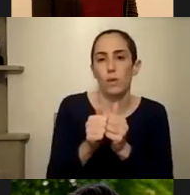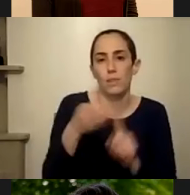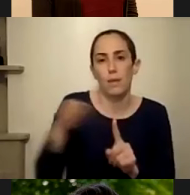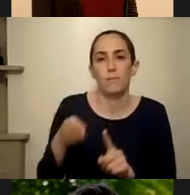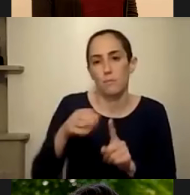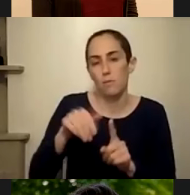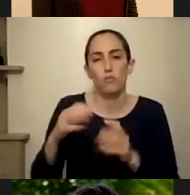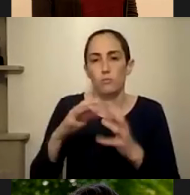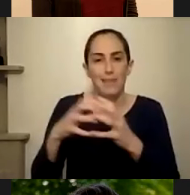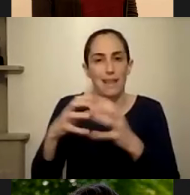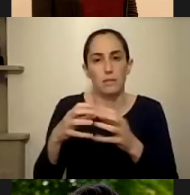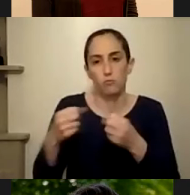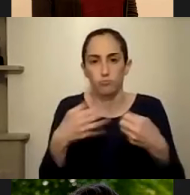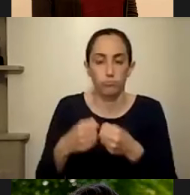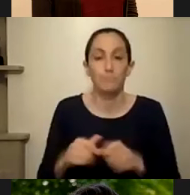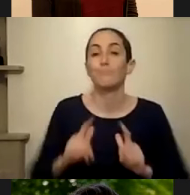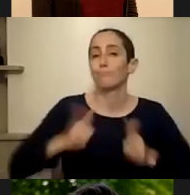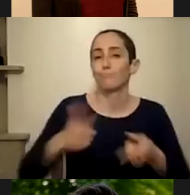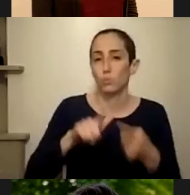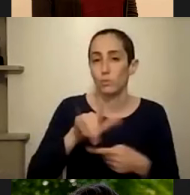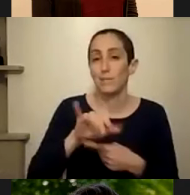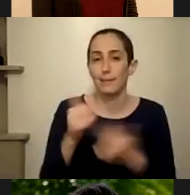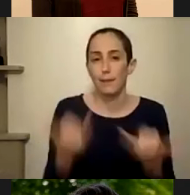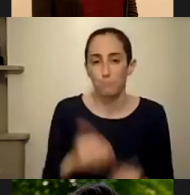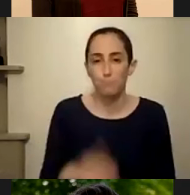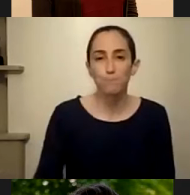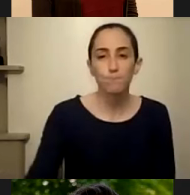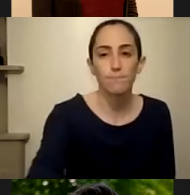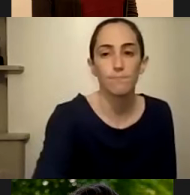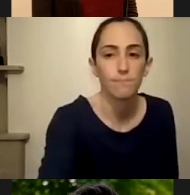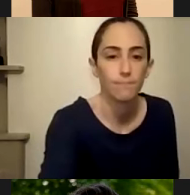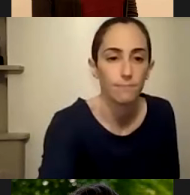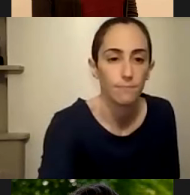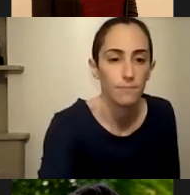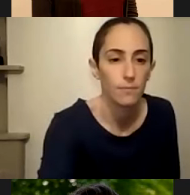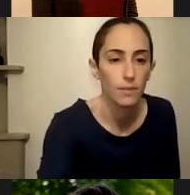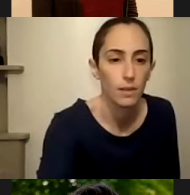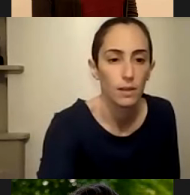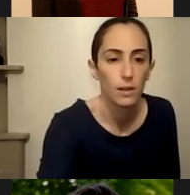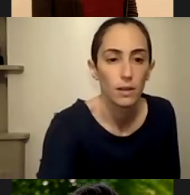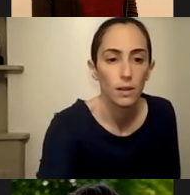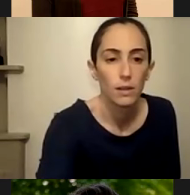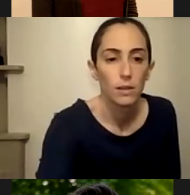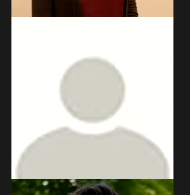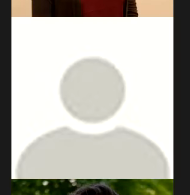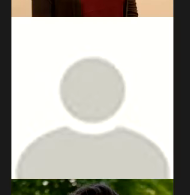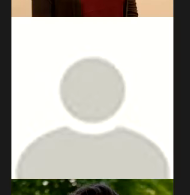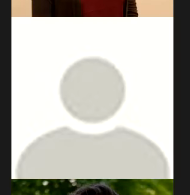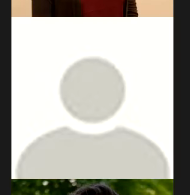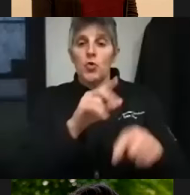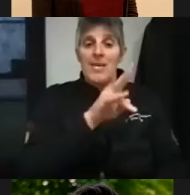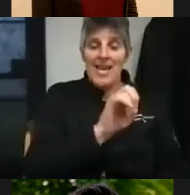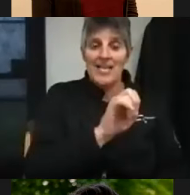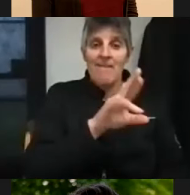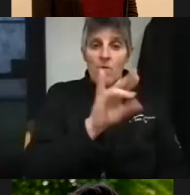So the ultrastructurally, so these new rods looks very similar to native rods. The question is, are these new rods able